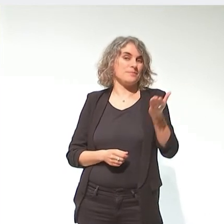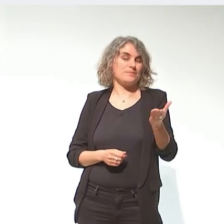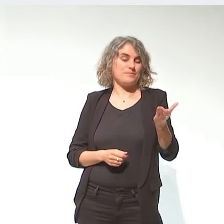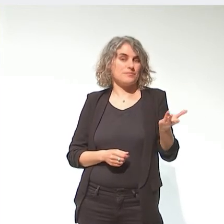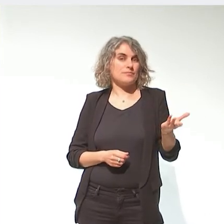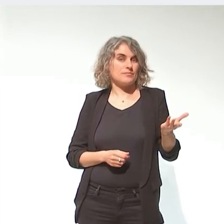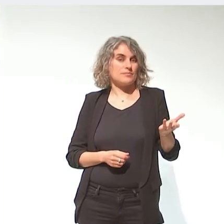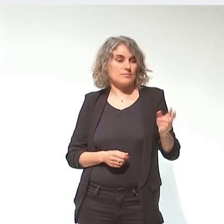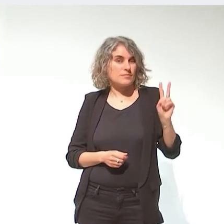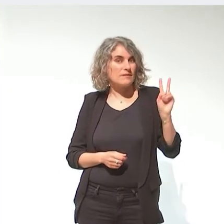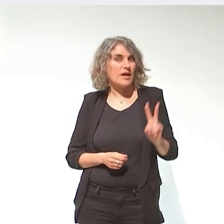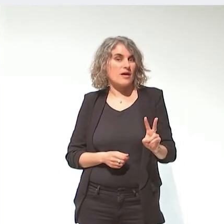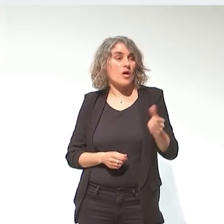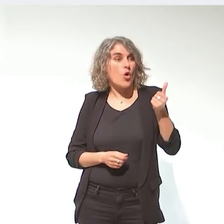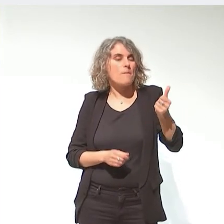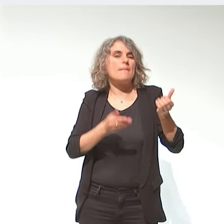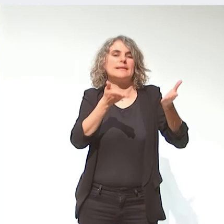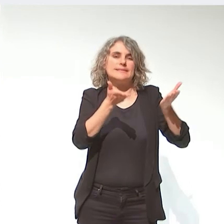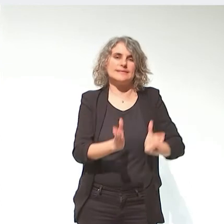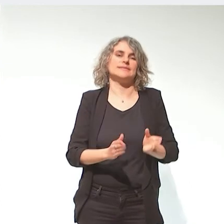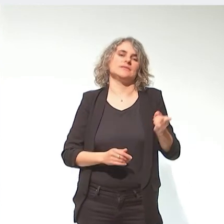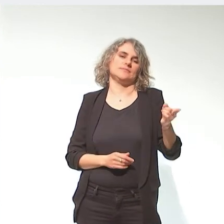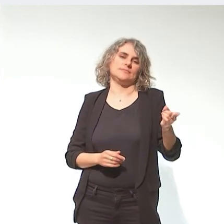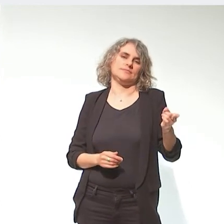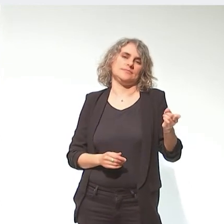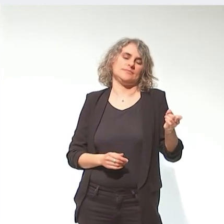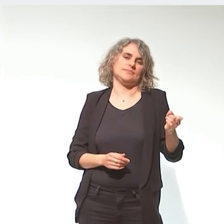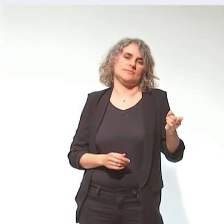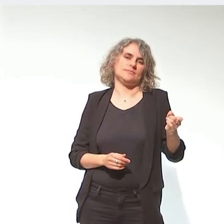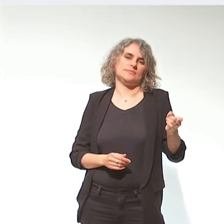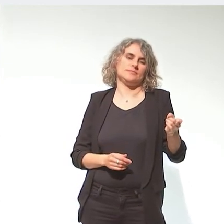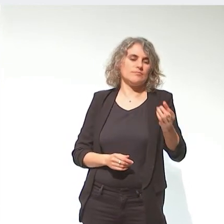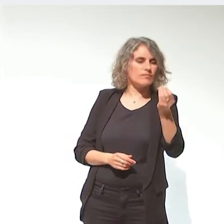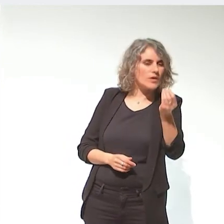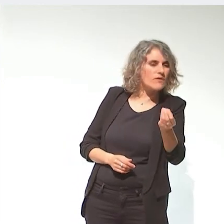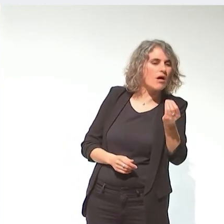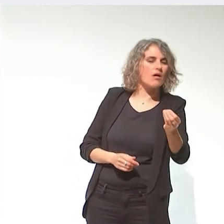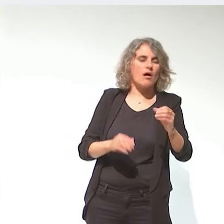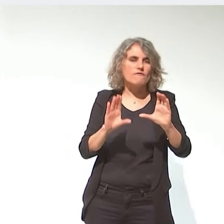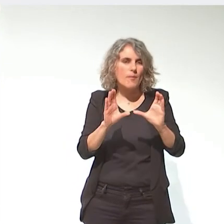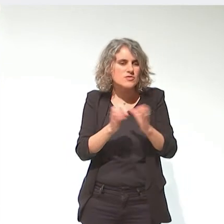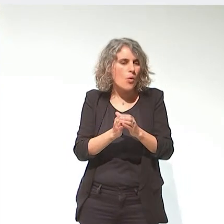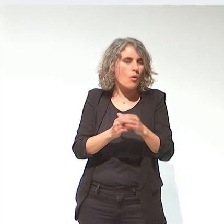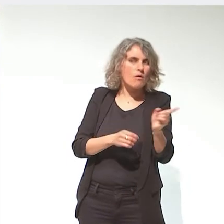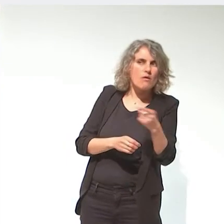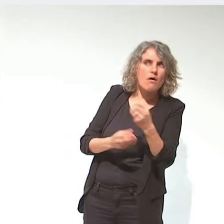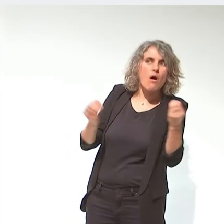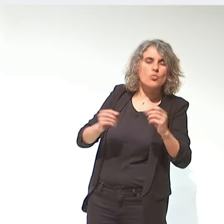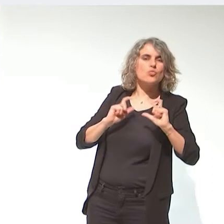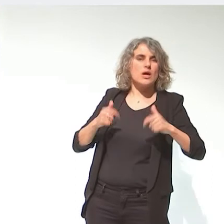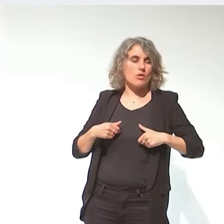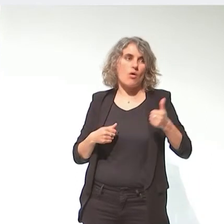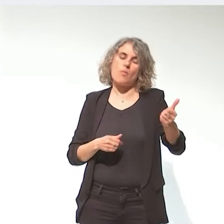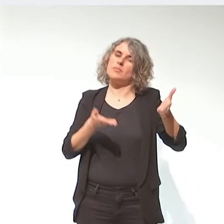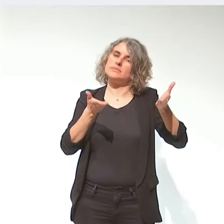of education a child will receive. We have, in general,